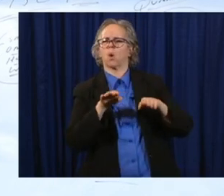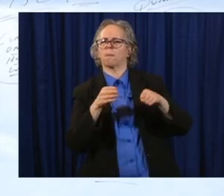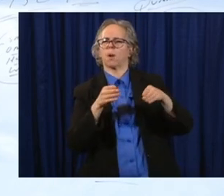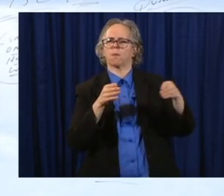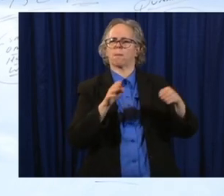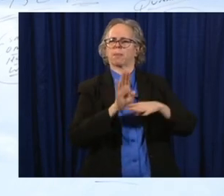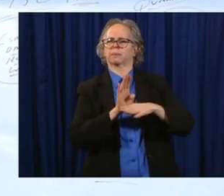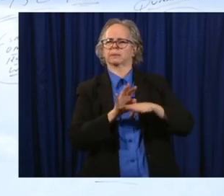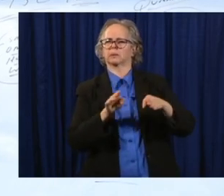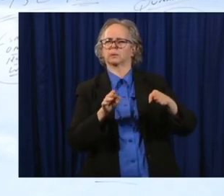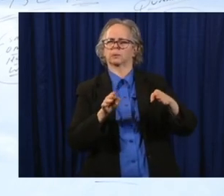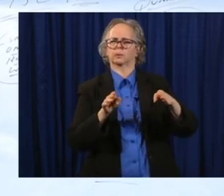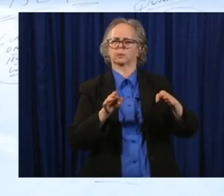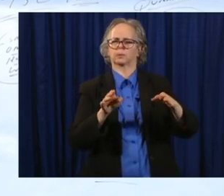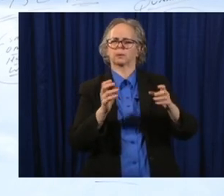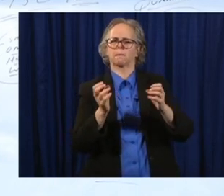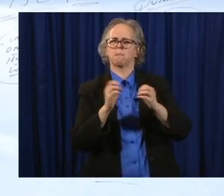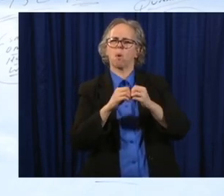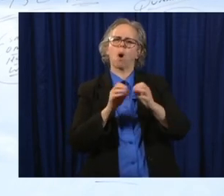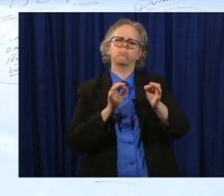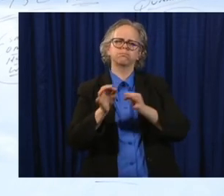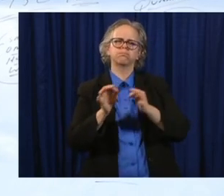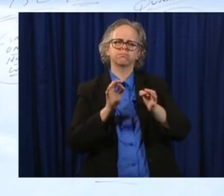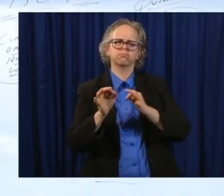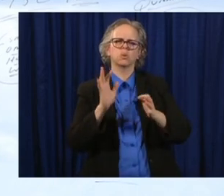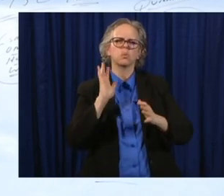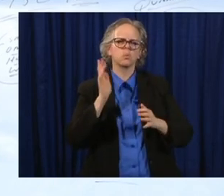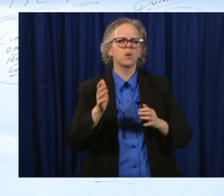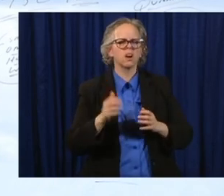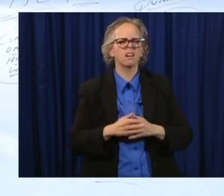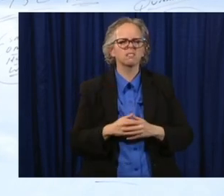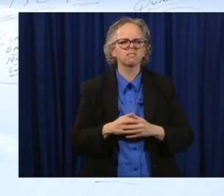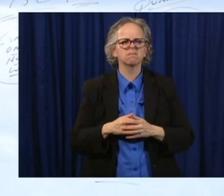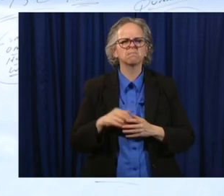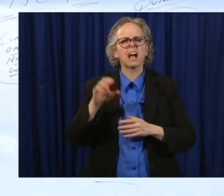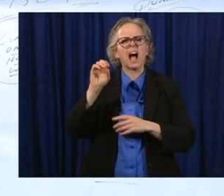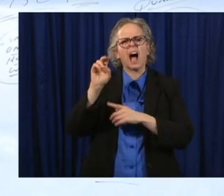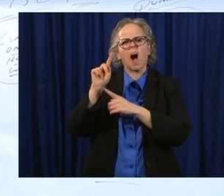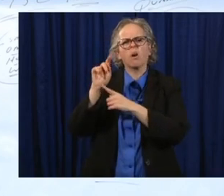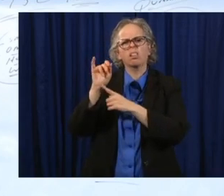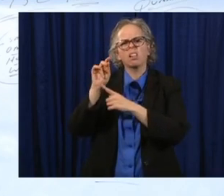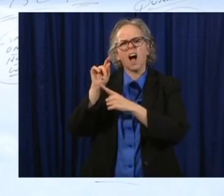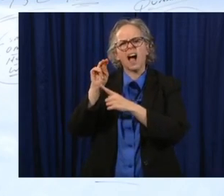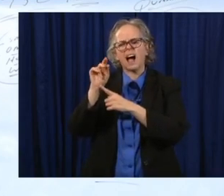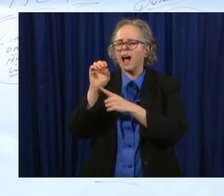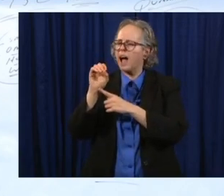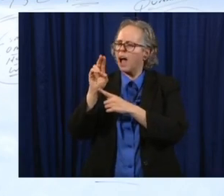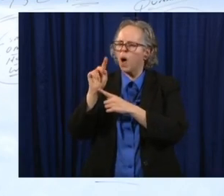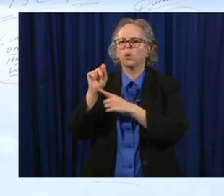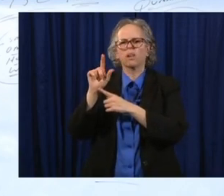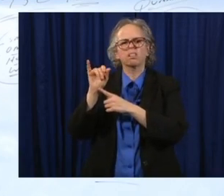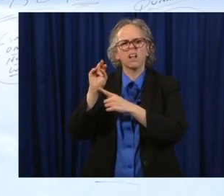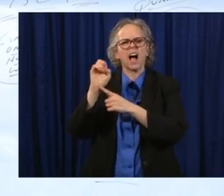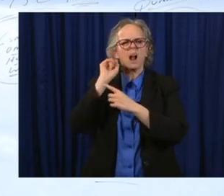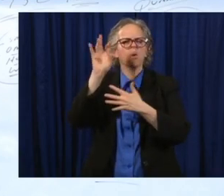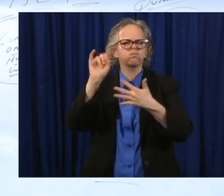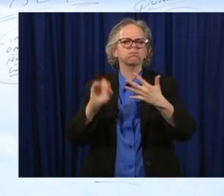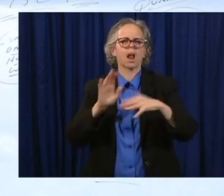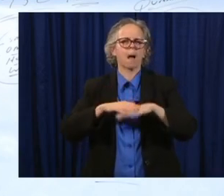we'll try to outline kind of what the procedure will be and what the process will be as we move